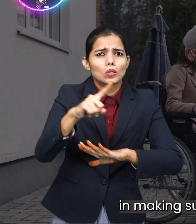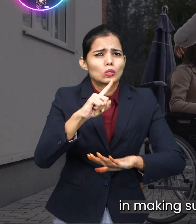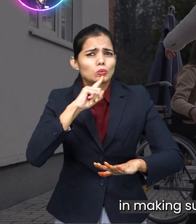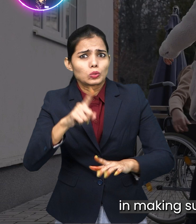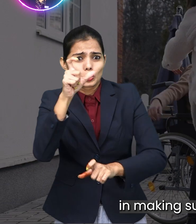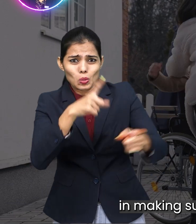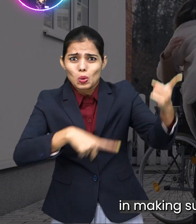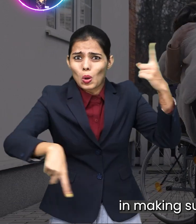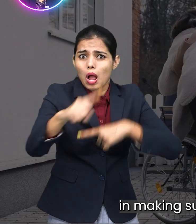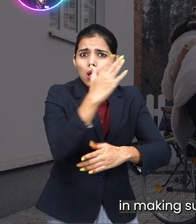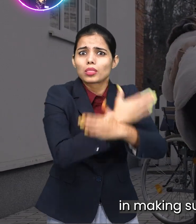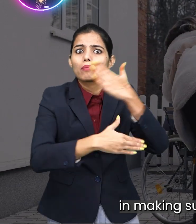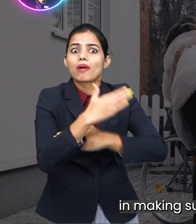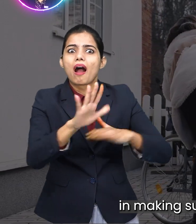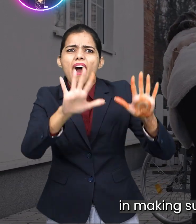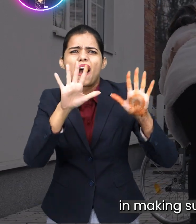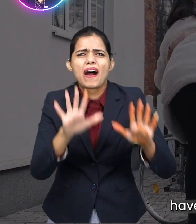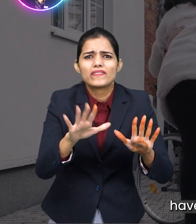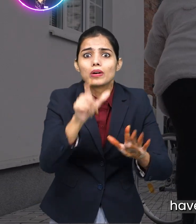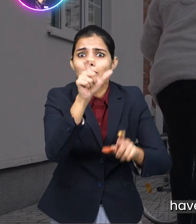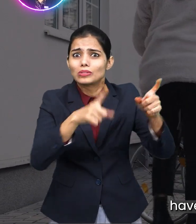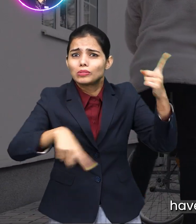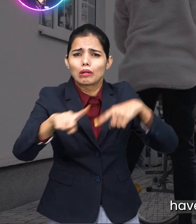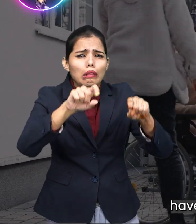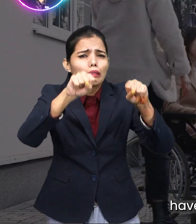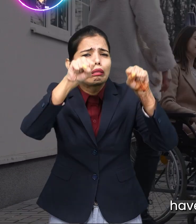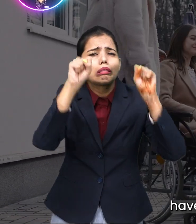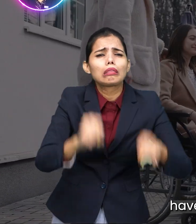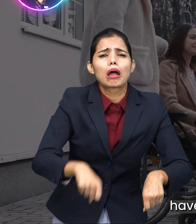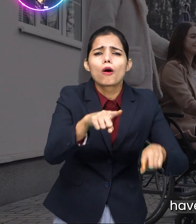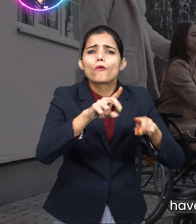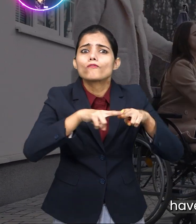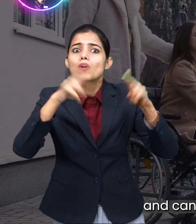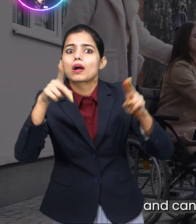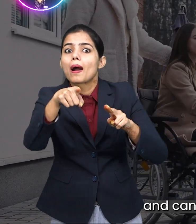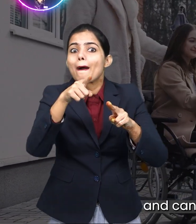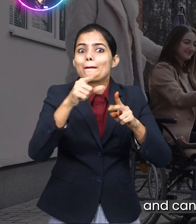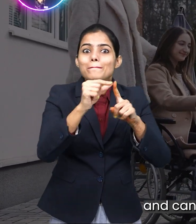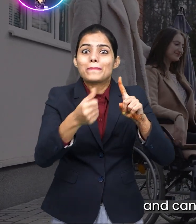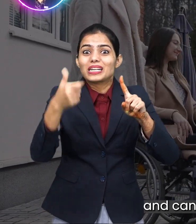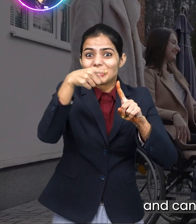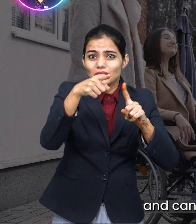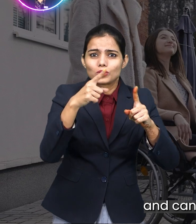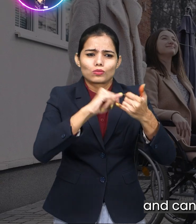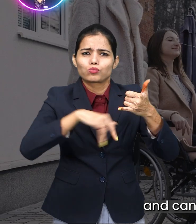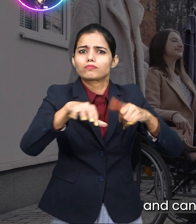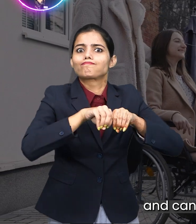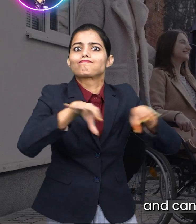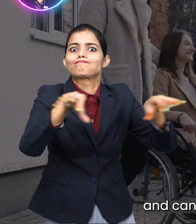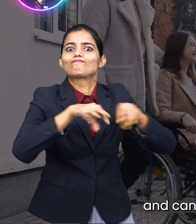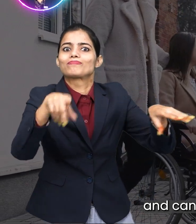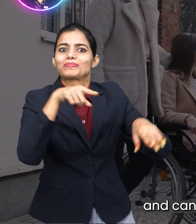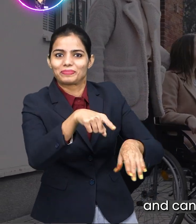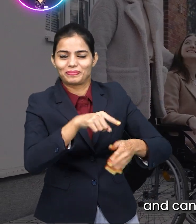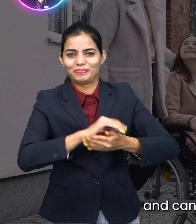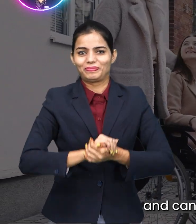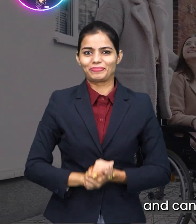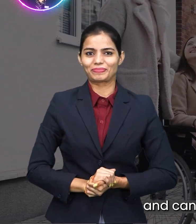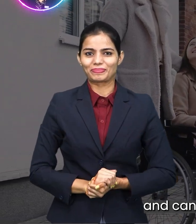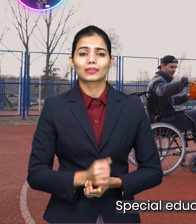making sure that people with disabilities have their rights protected and can fully participate in